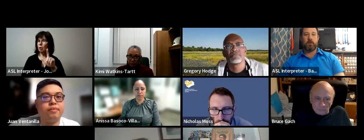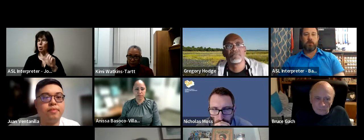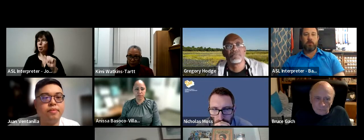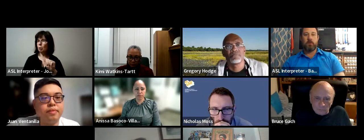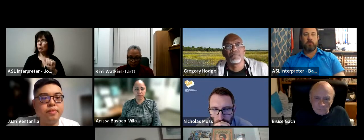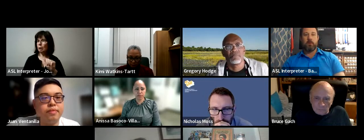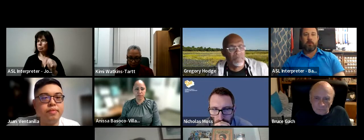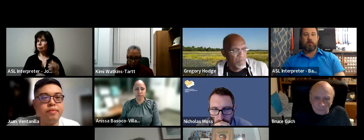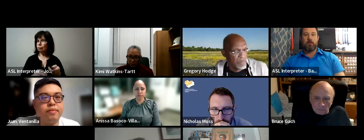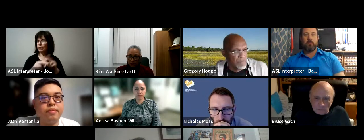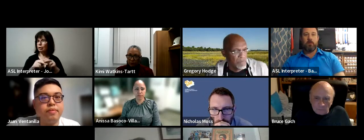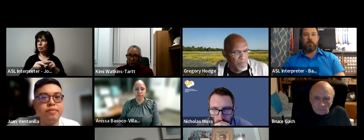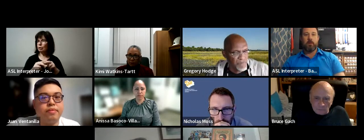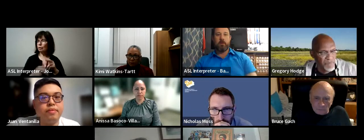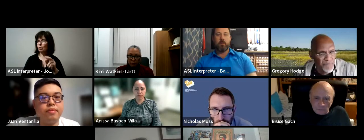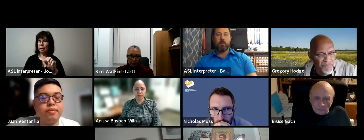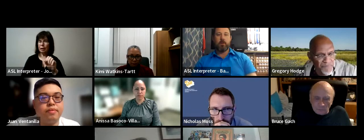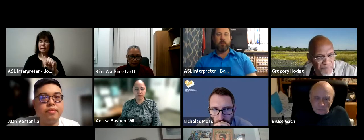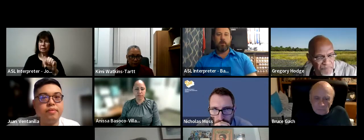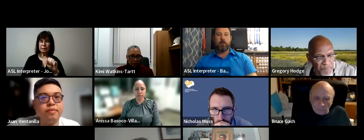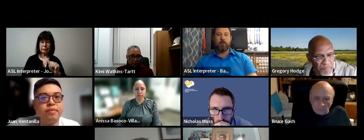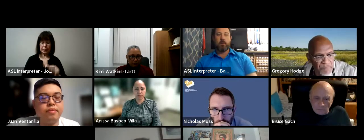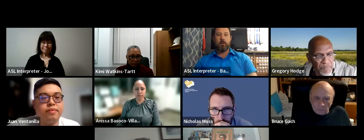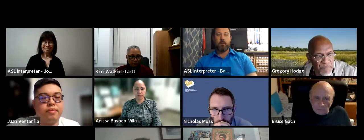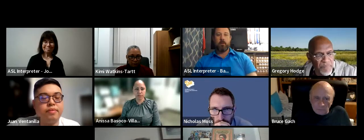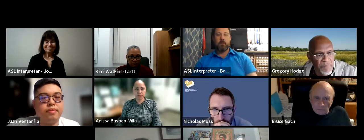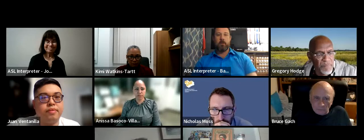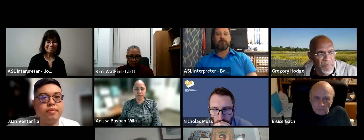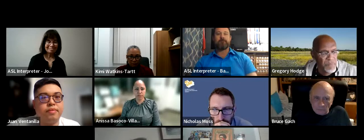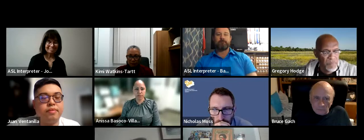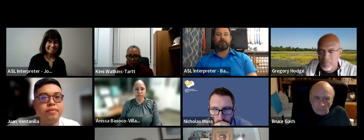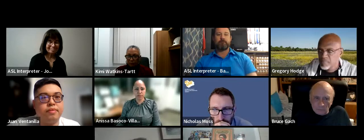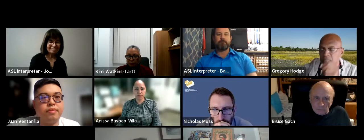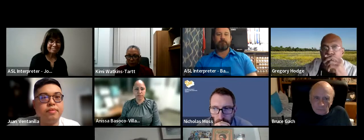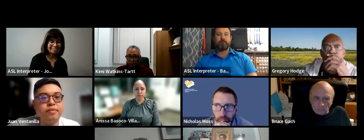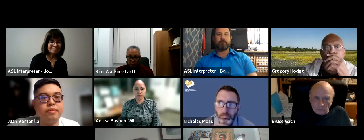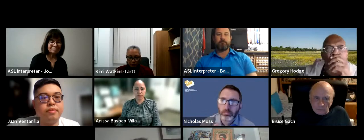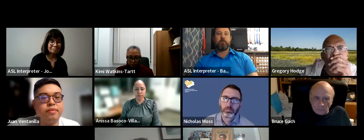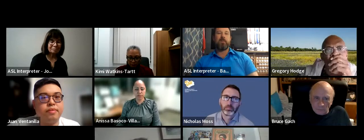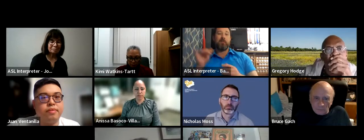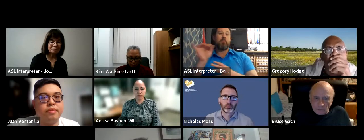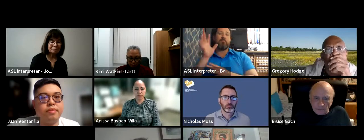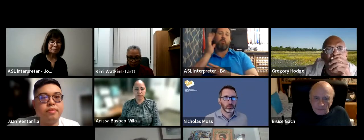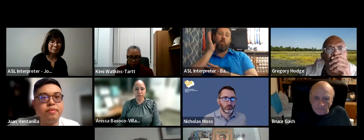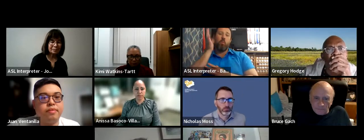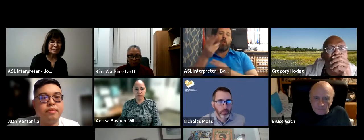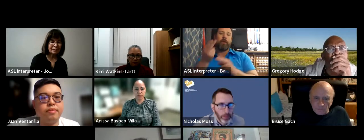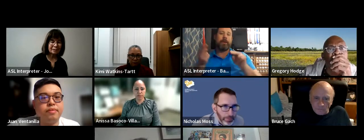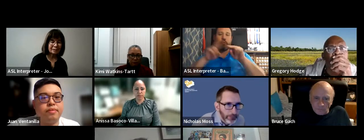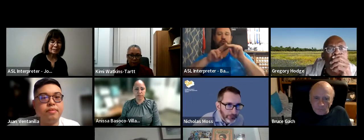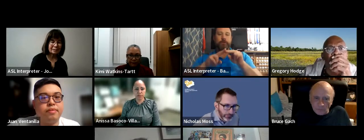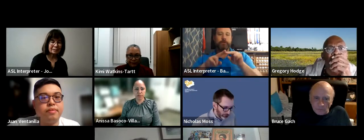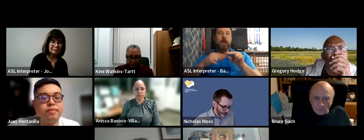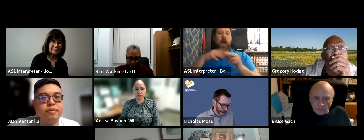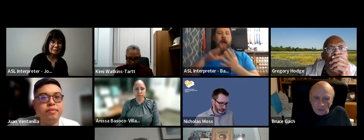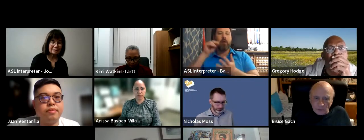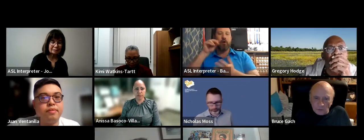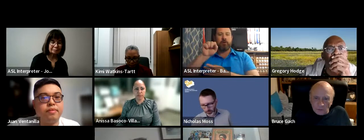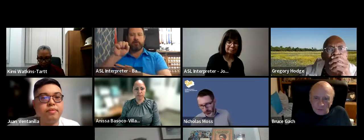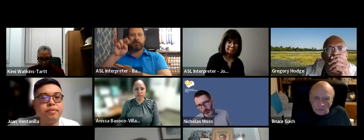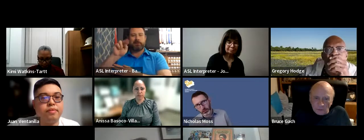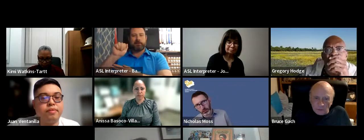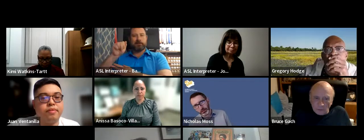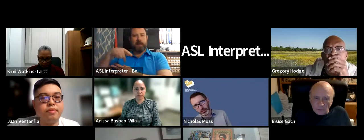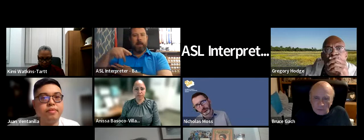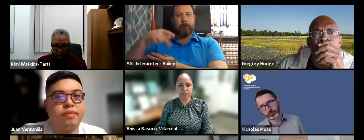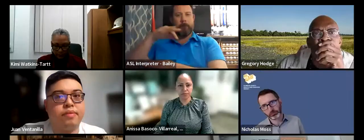SSA beneficiaries in terms of like, medical rates? Are they likely to increase? Because I did learn that the SNAP benefits